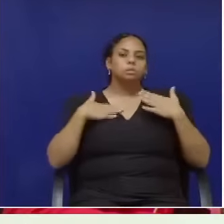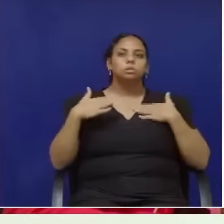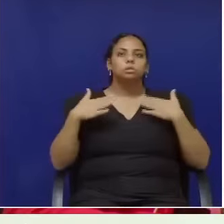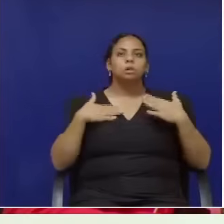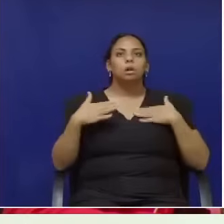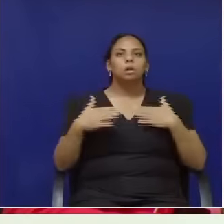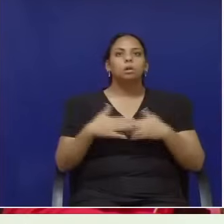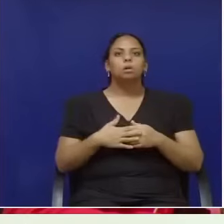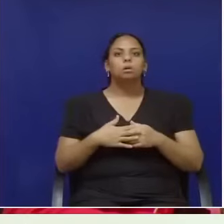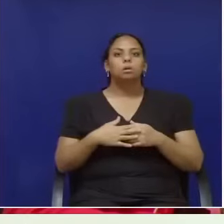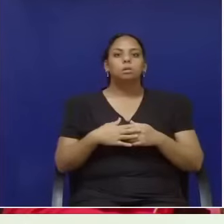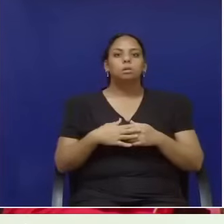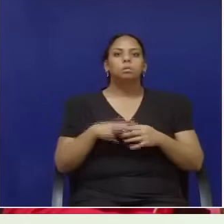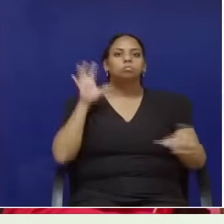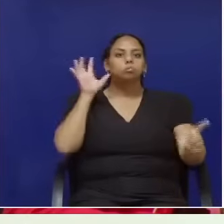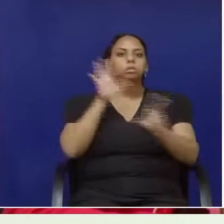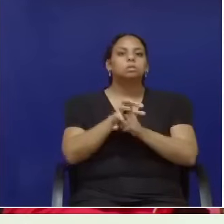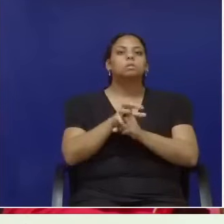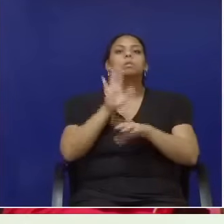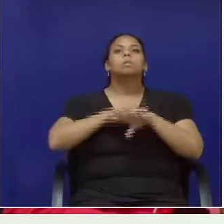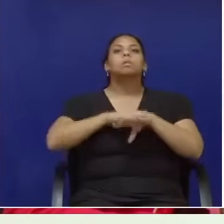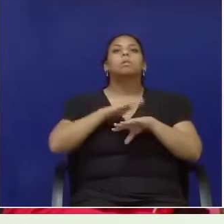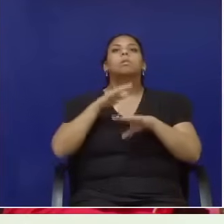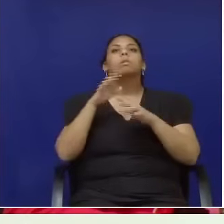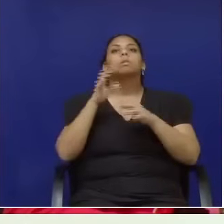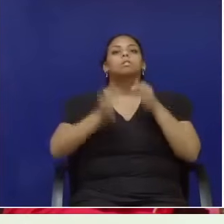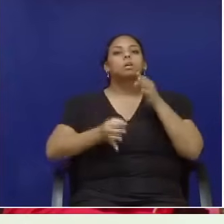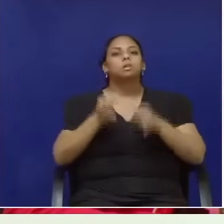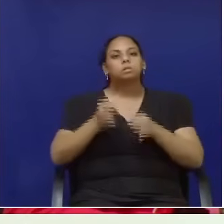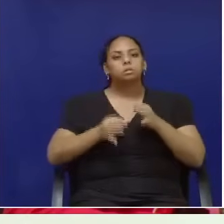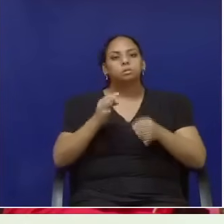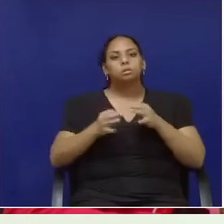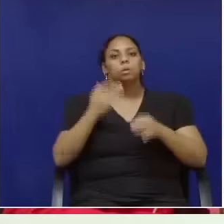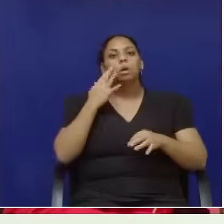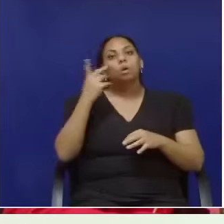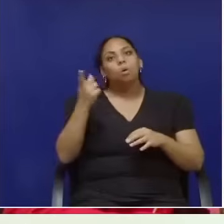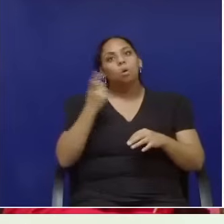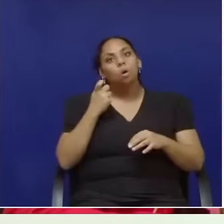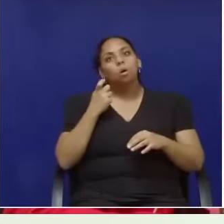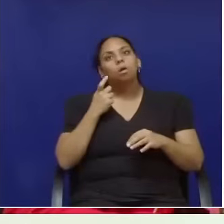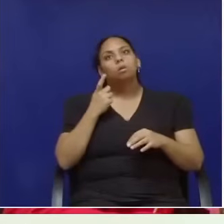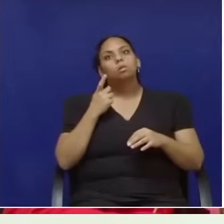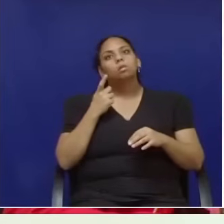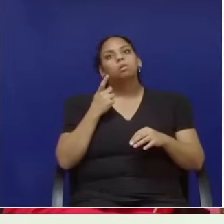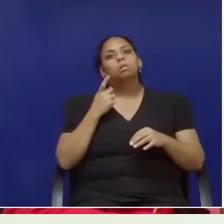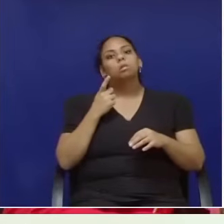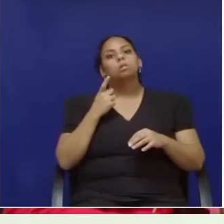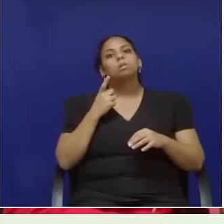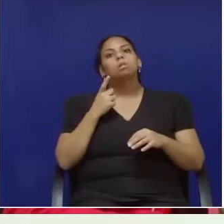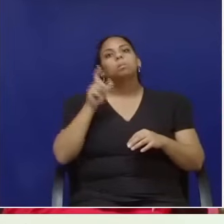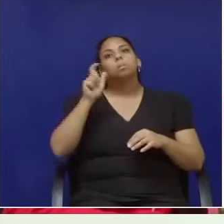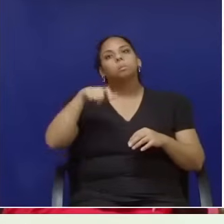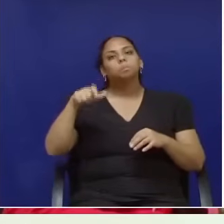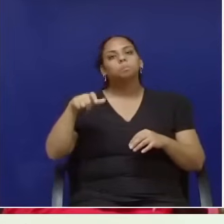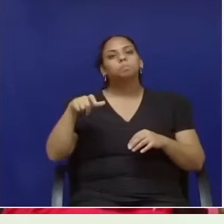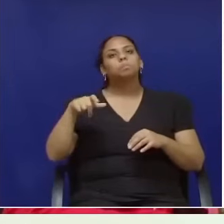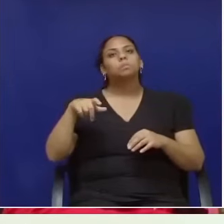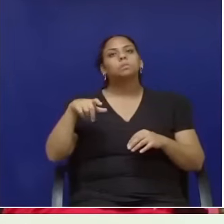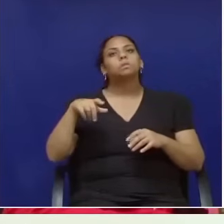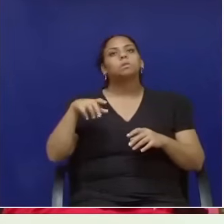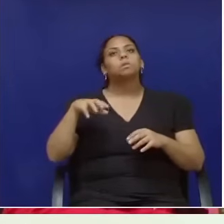an attack on justice itself. When court officials are accused of fraud, record